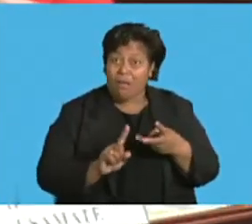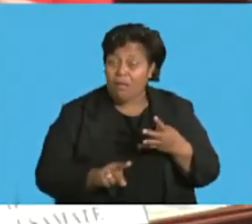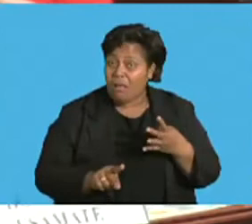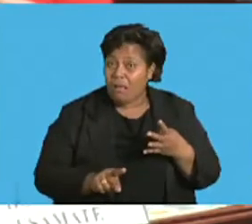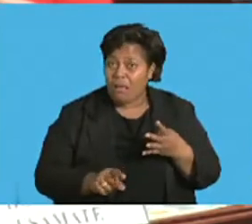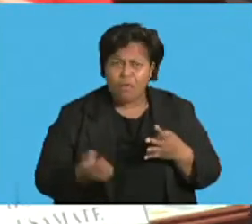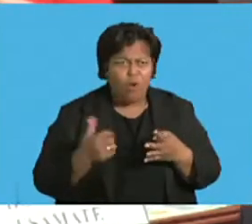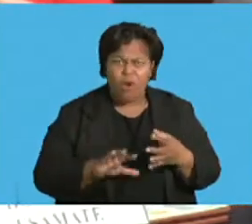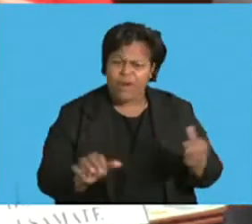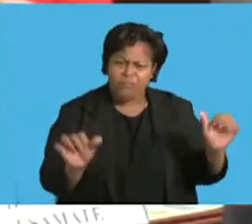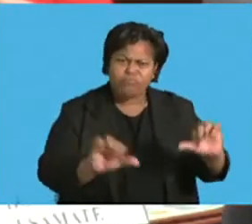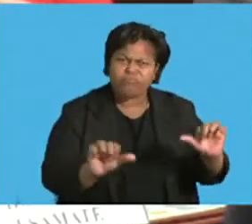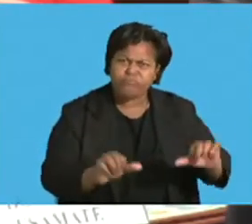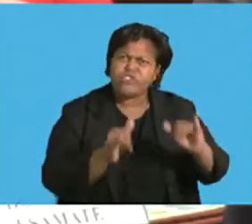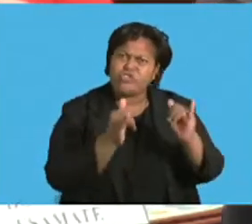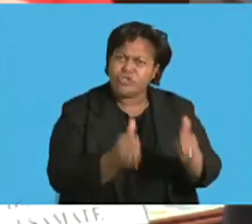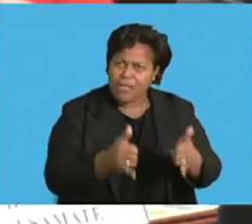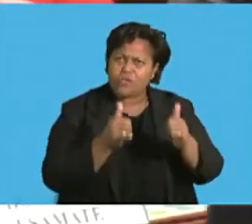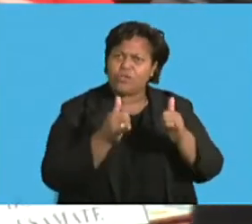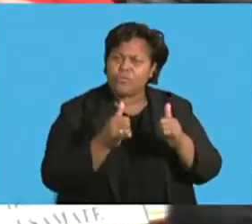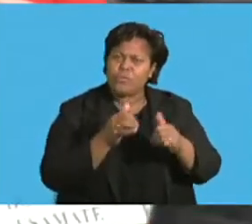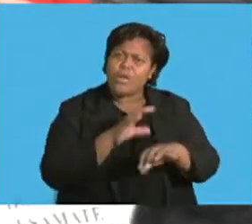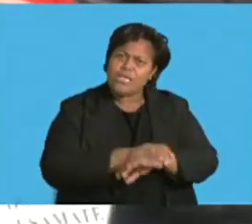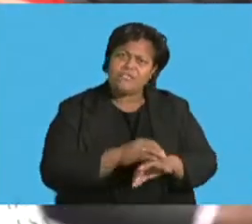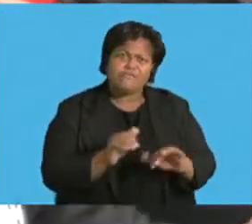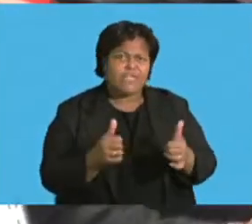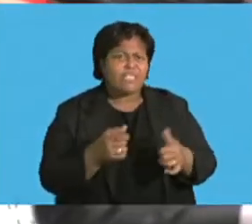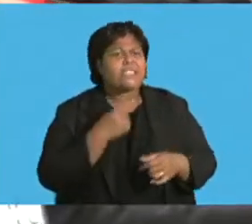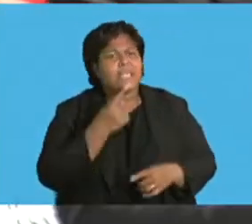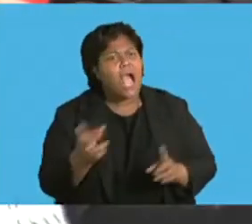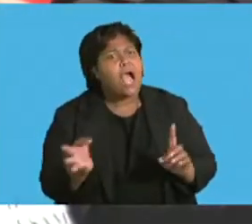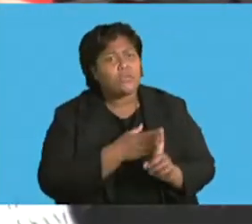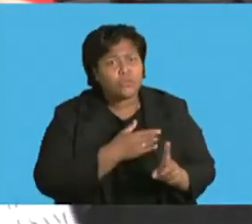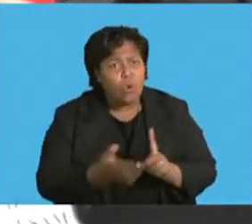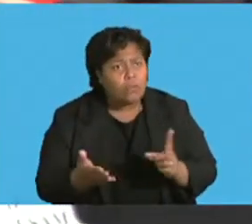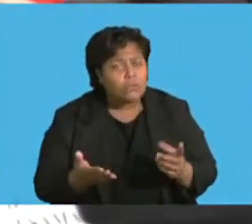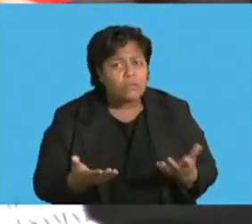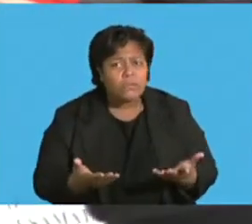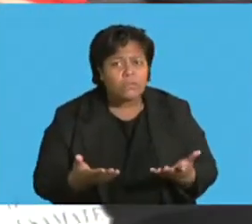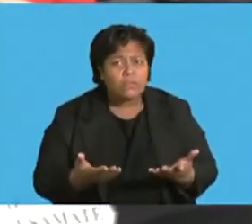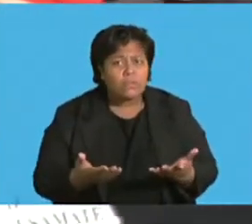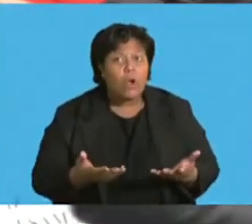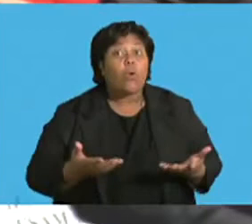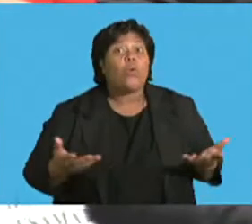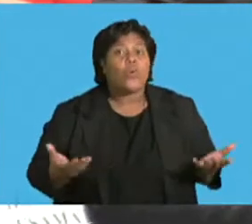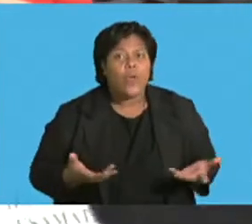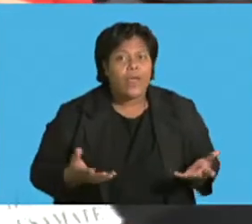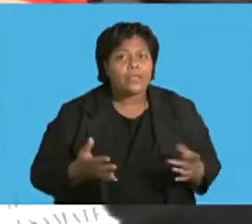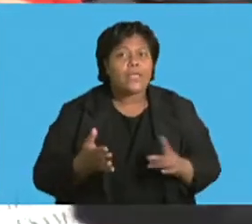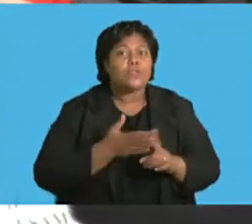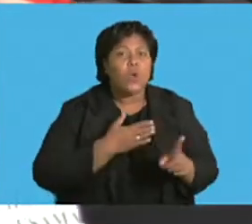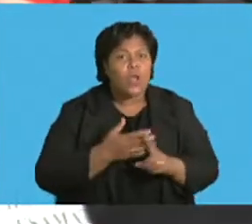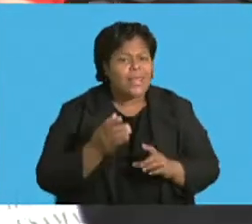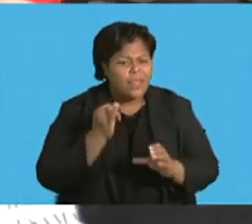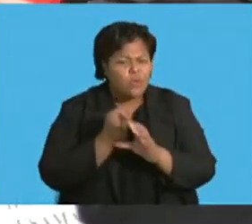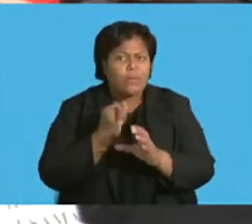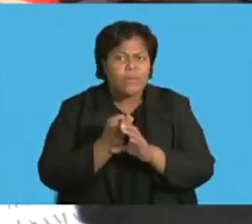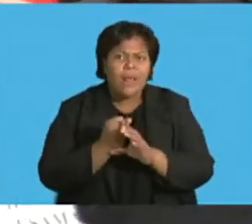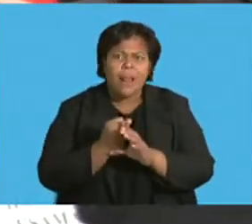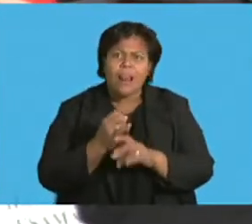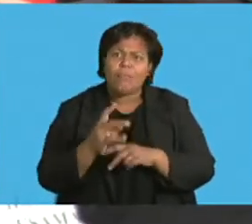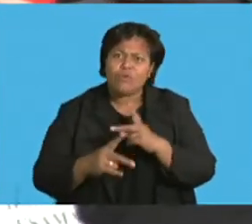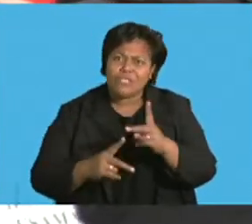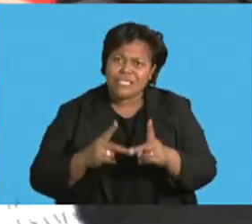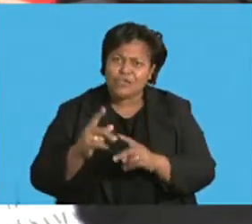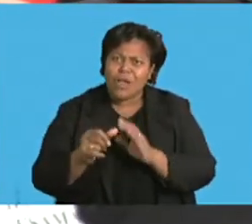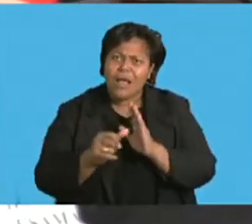condemning the police. They're already prejudging the matter. They're saying it's assault. Where is the assault in the Criminal Procedure Act,